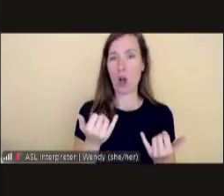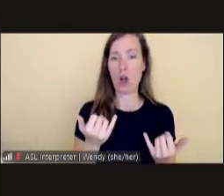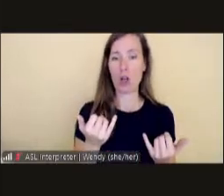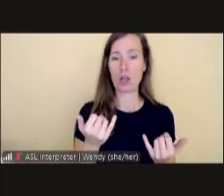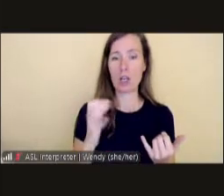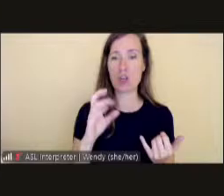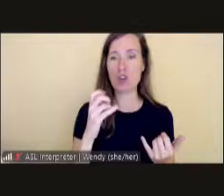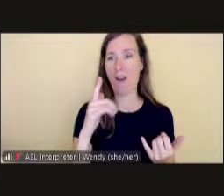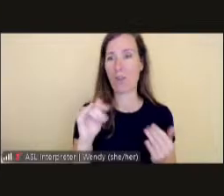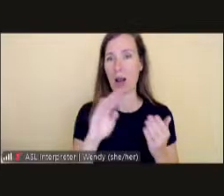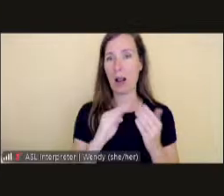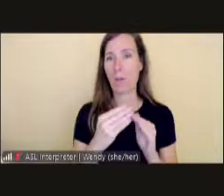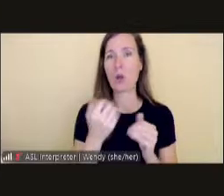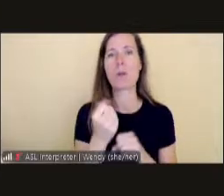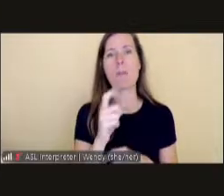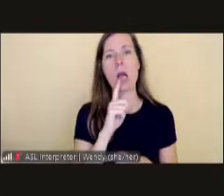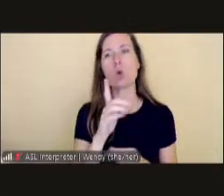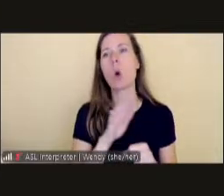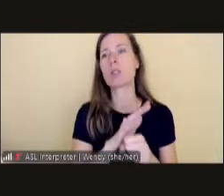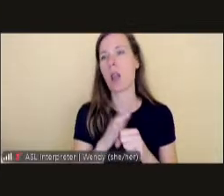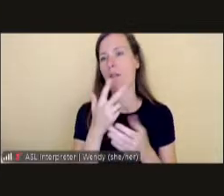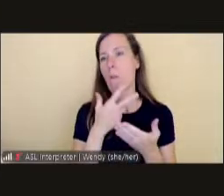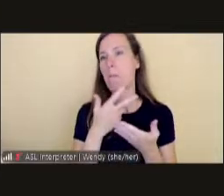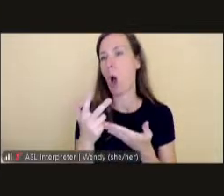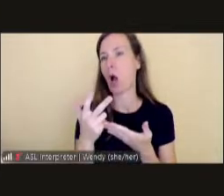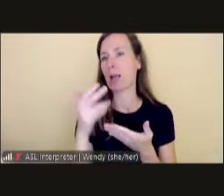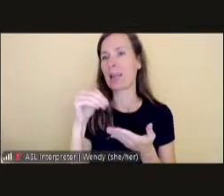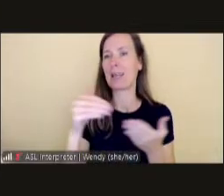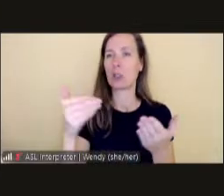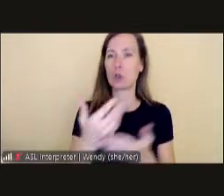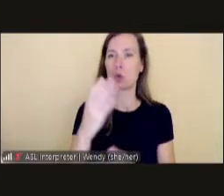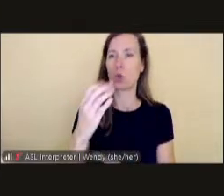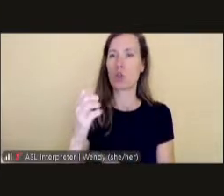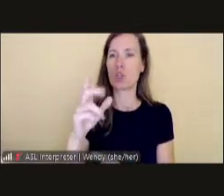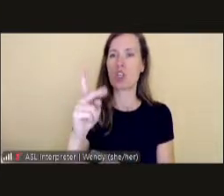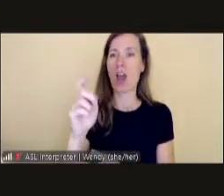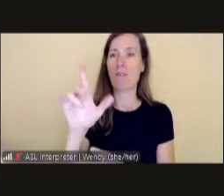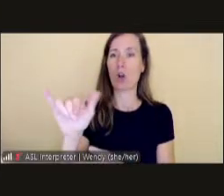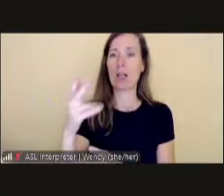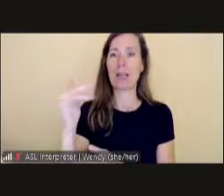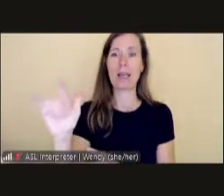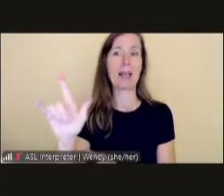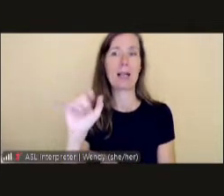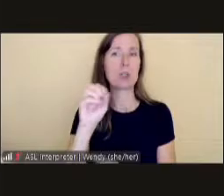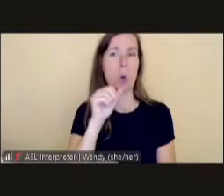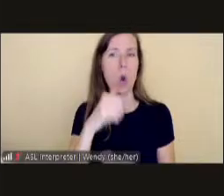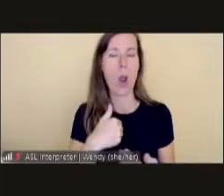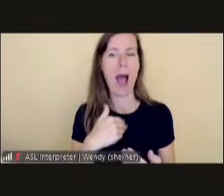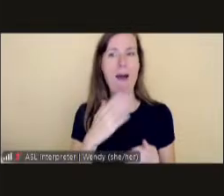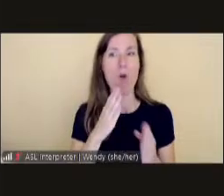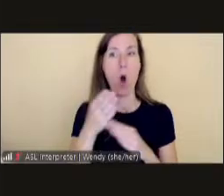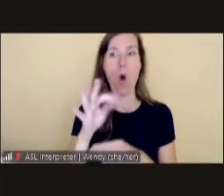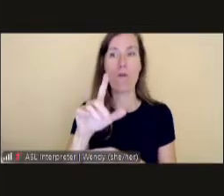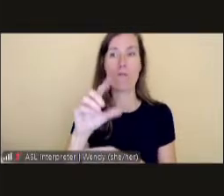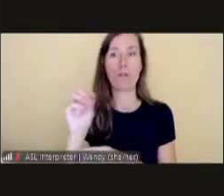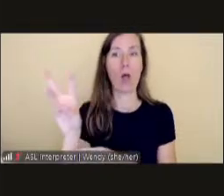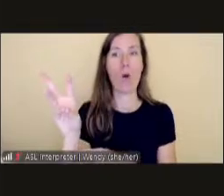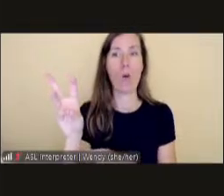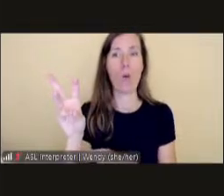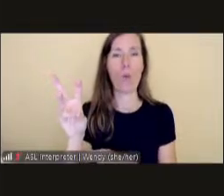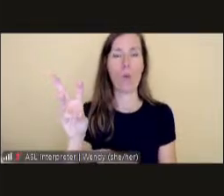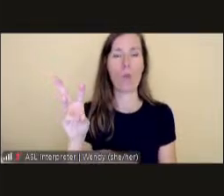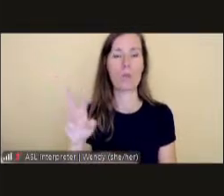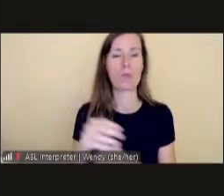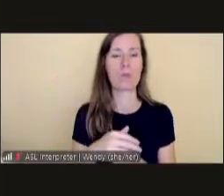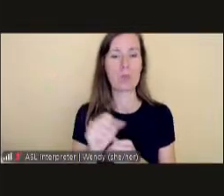enough parking in the new Cheverly Hill so there's not an overflow situation. So we really are loath to